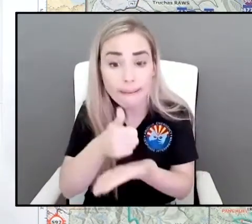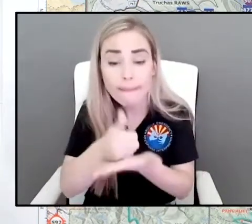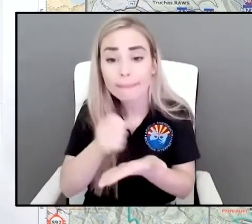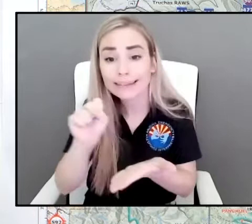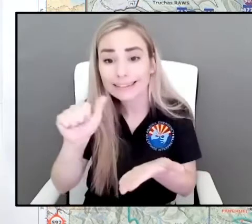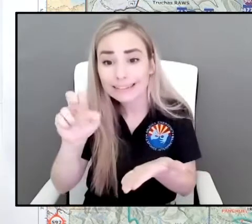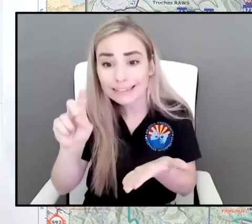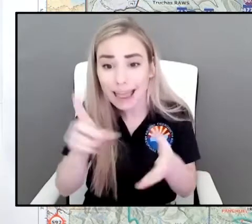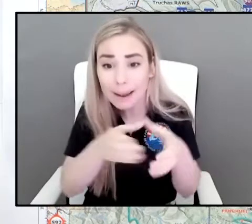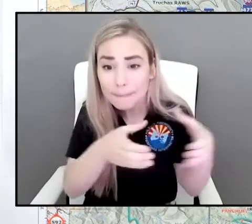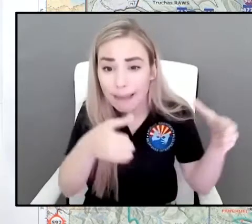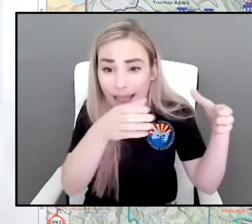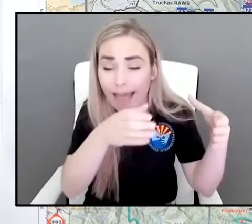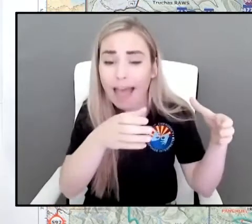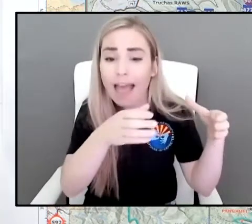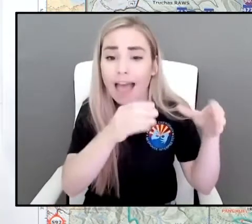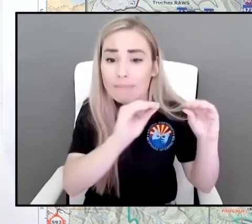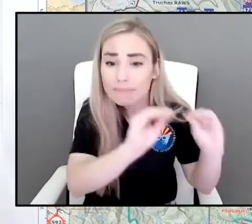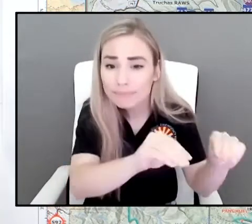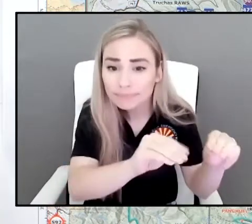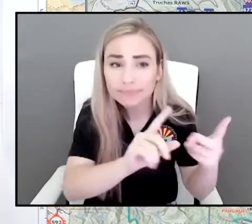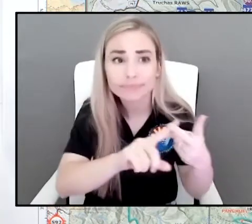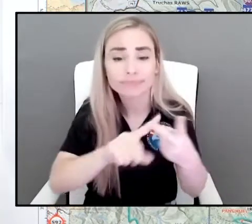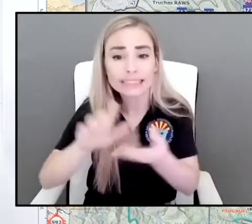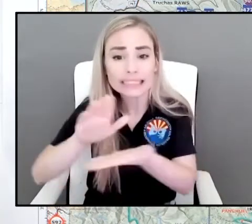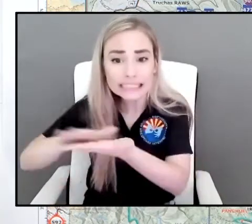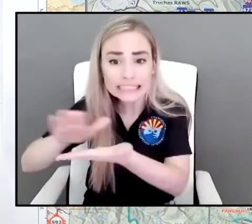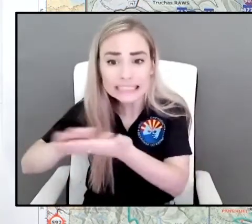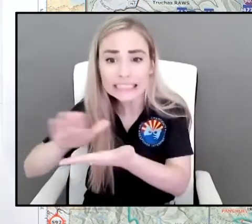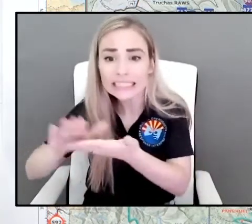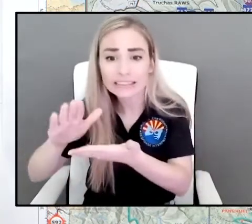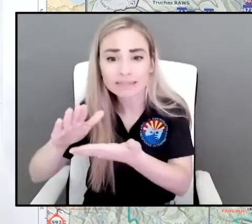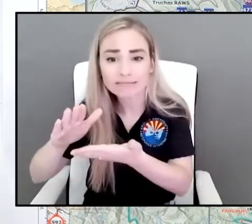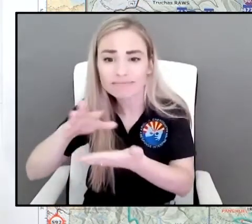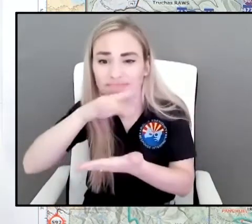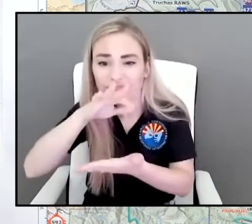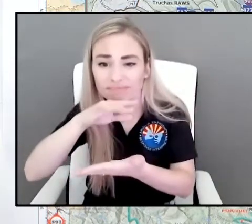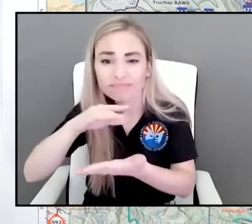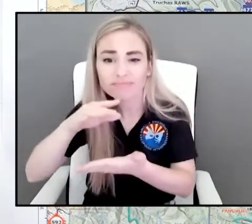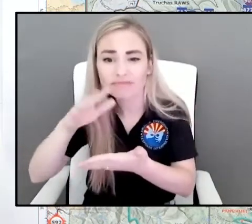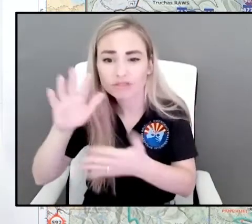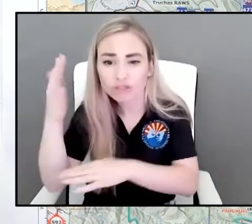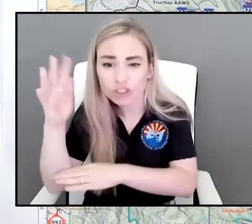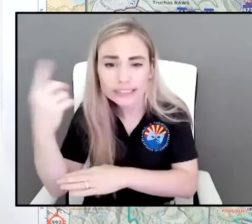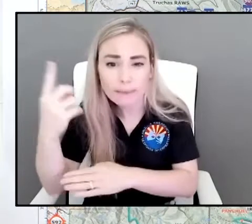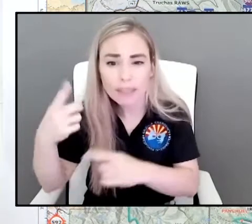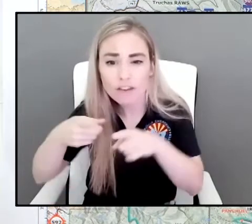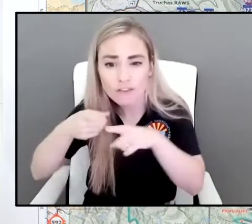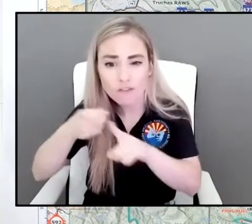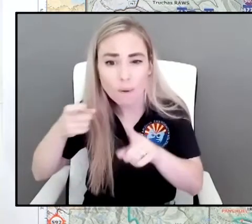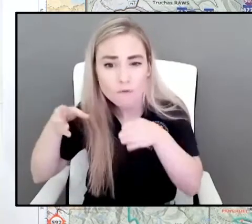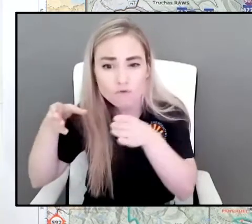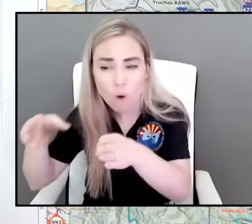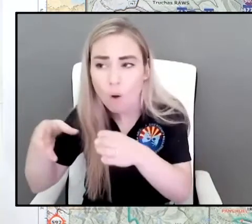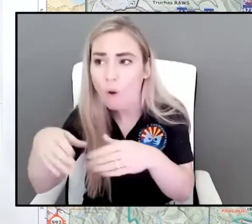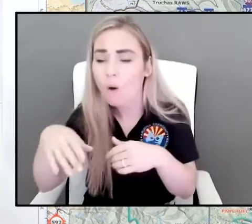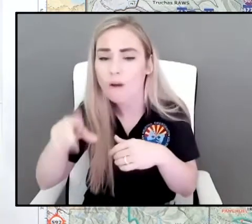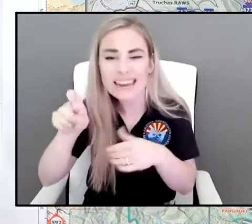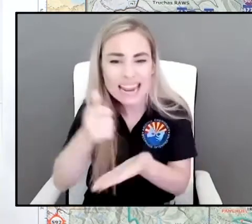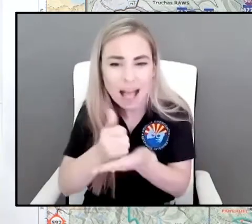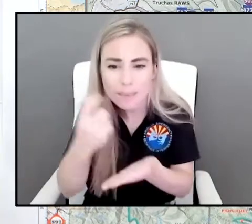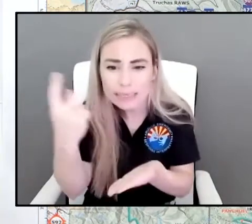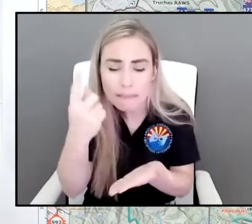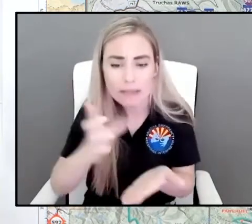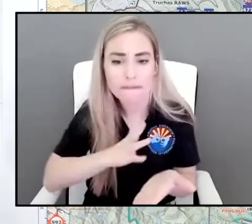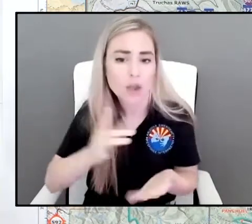placement, clearing some debris from the roadway, or any of the emergency infrastructure that we need to take care of, just give us a